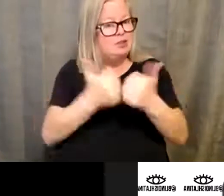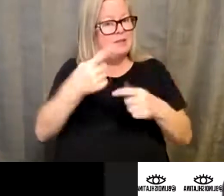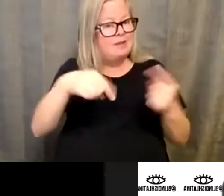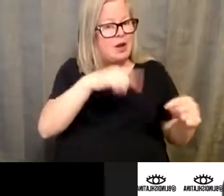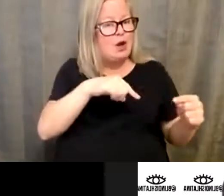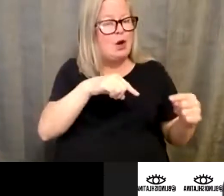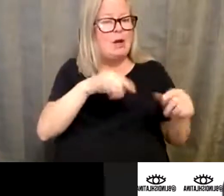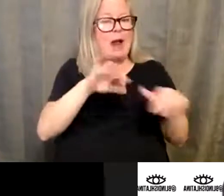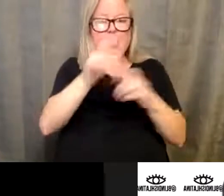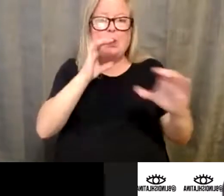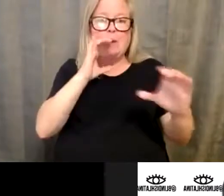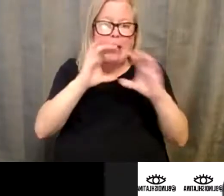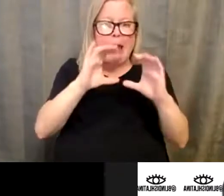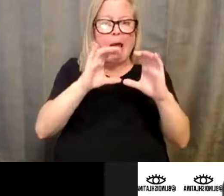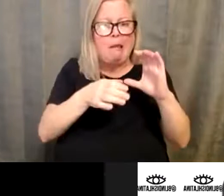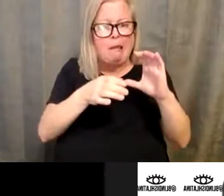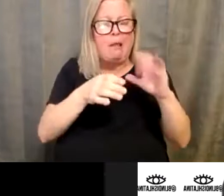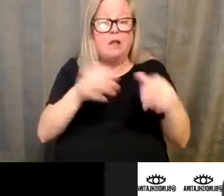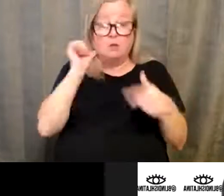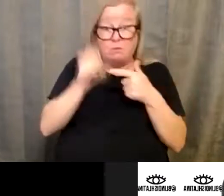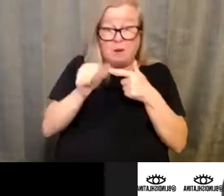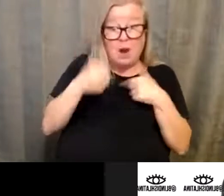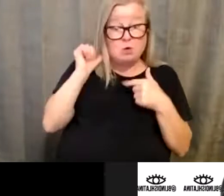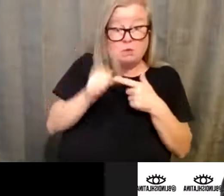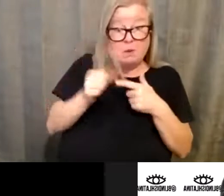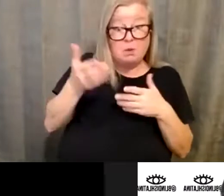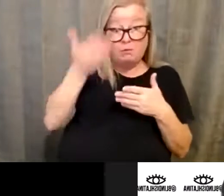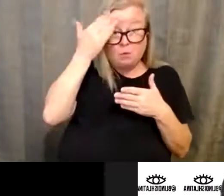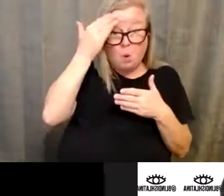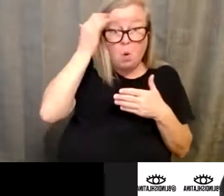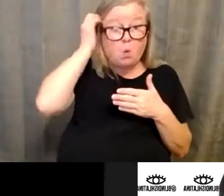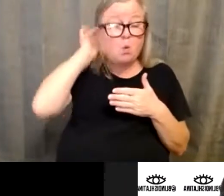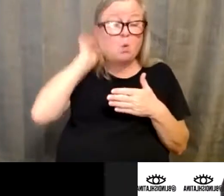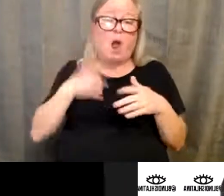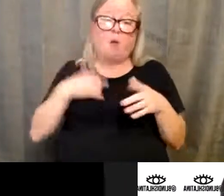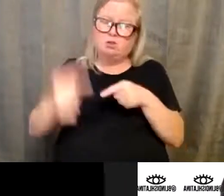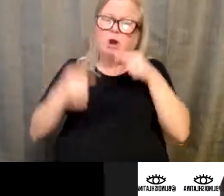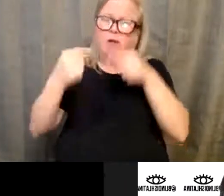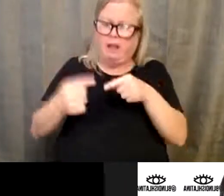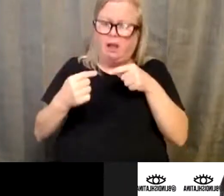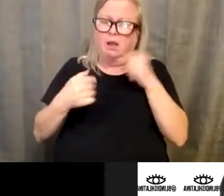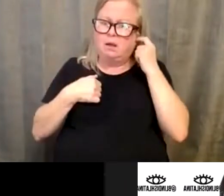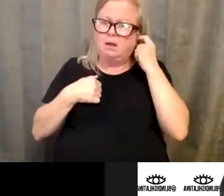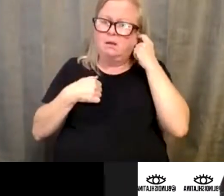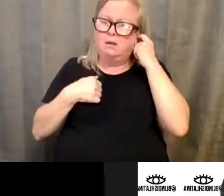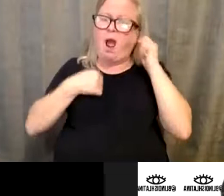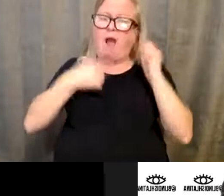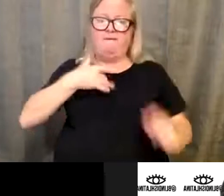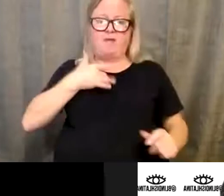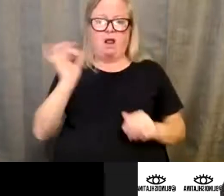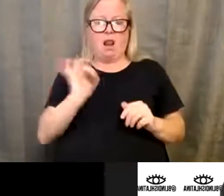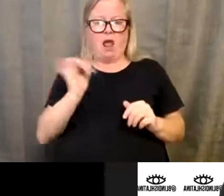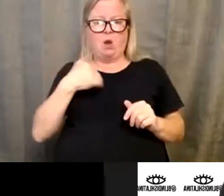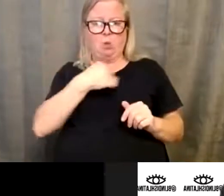we were communicating. I don't know if you remember, but I was kind of like really struggling. And I felt like we